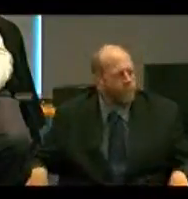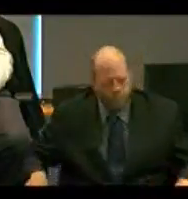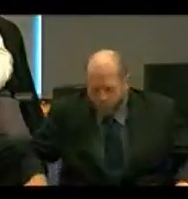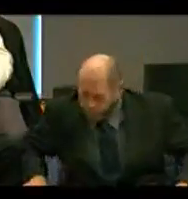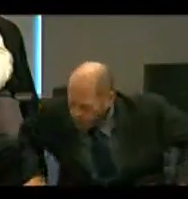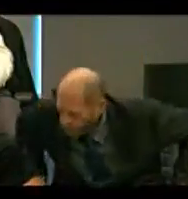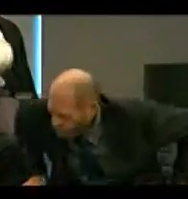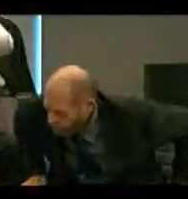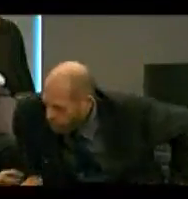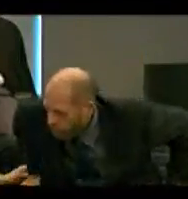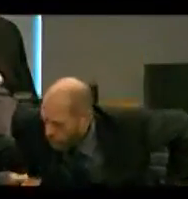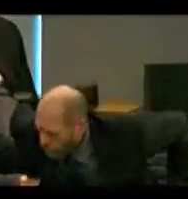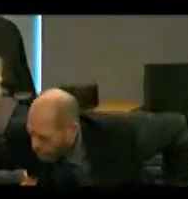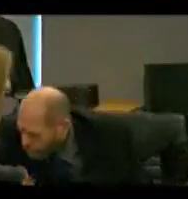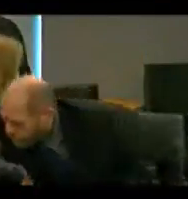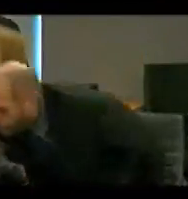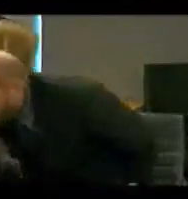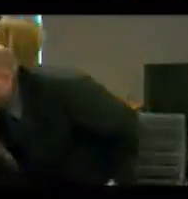I would just